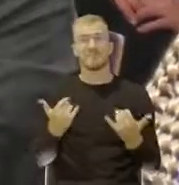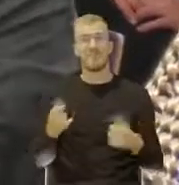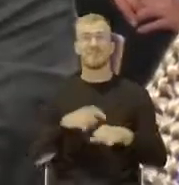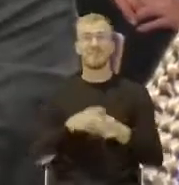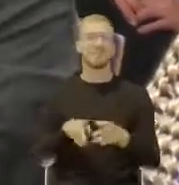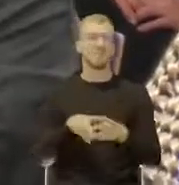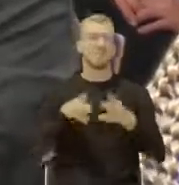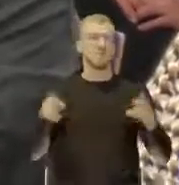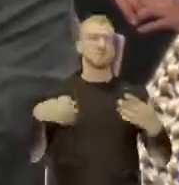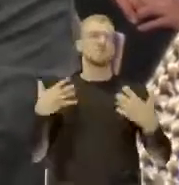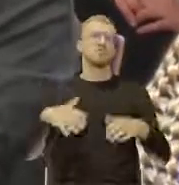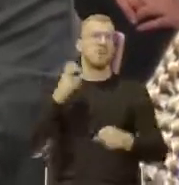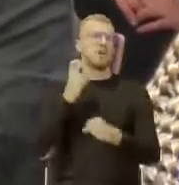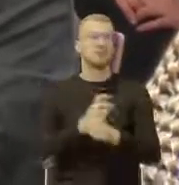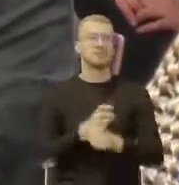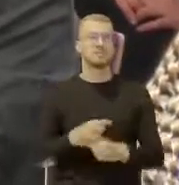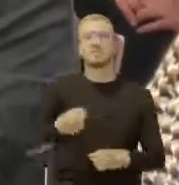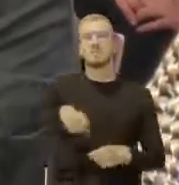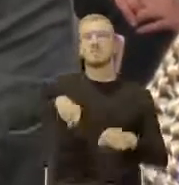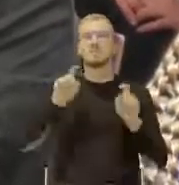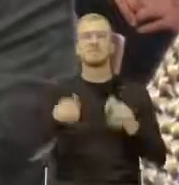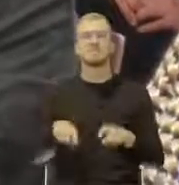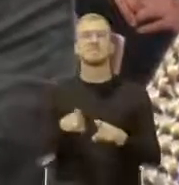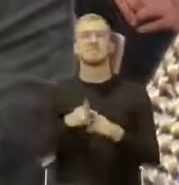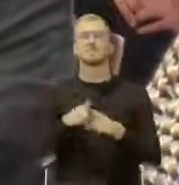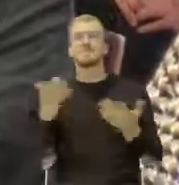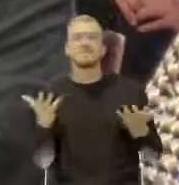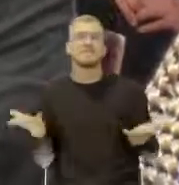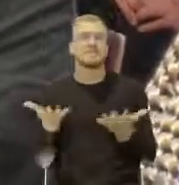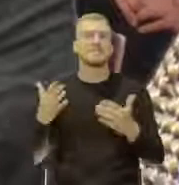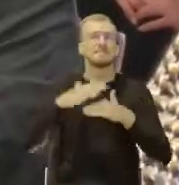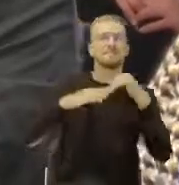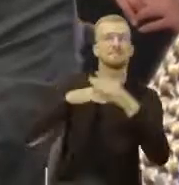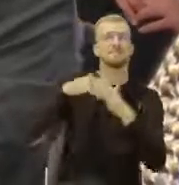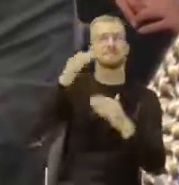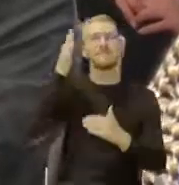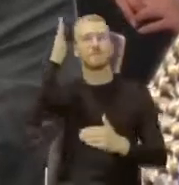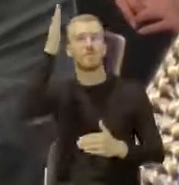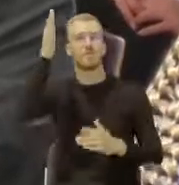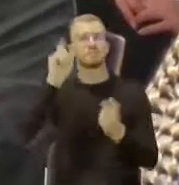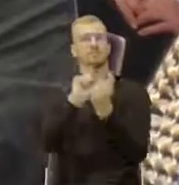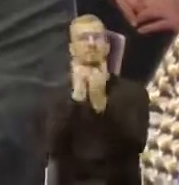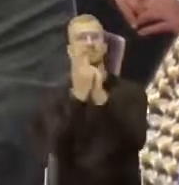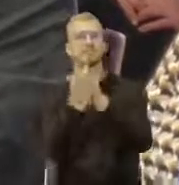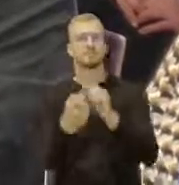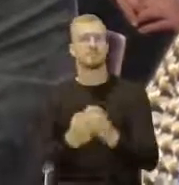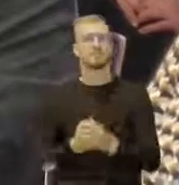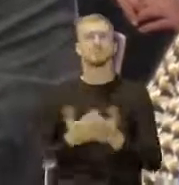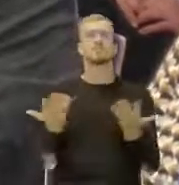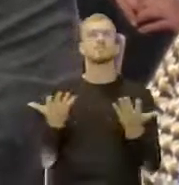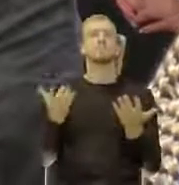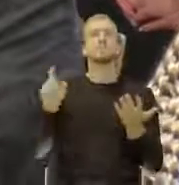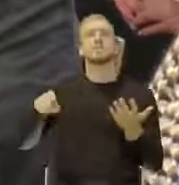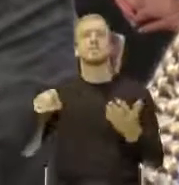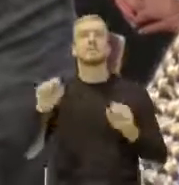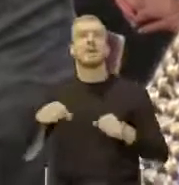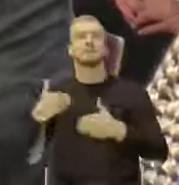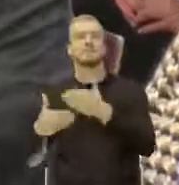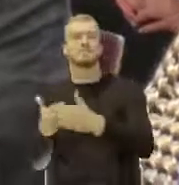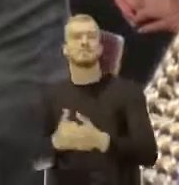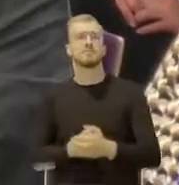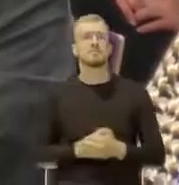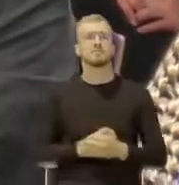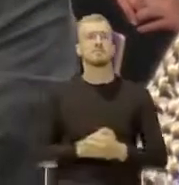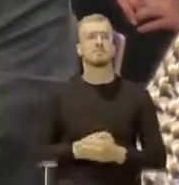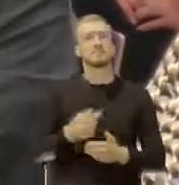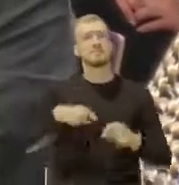to harness the transformative potential of our agendas, build back from the pandemic, and face the challenges together.